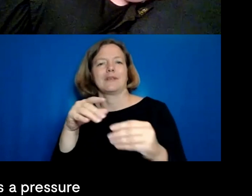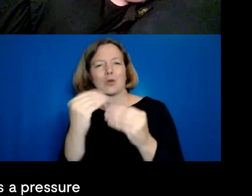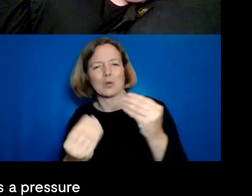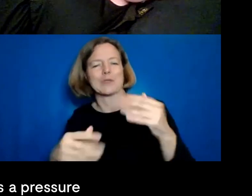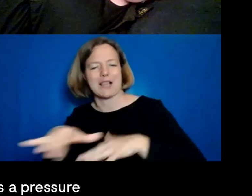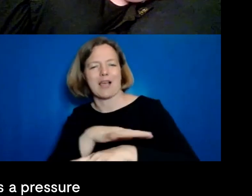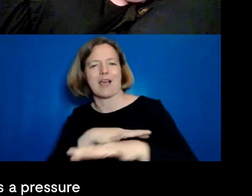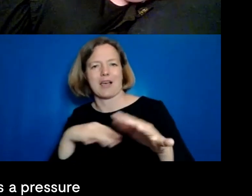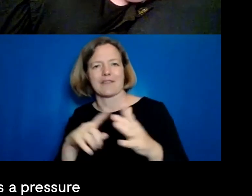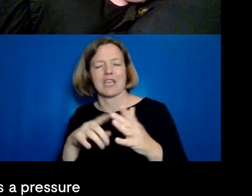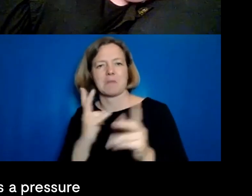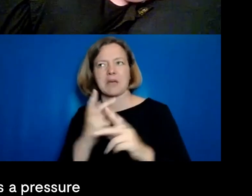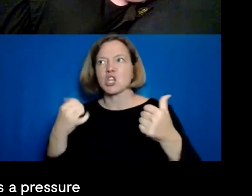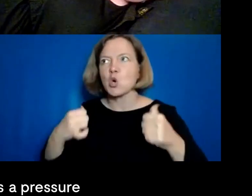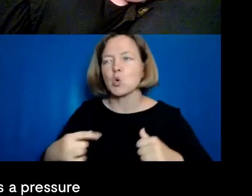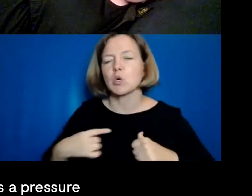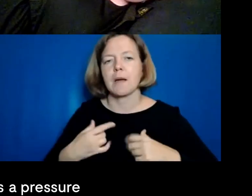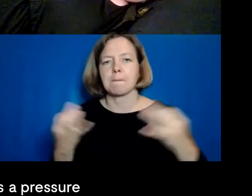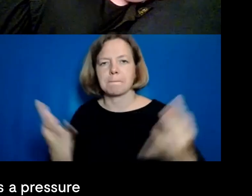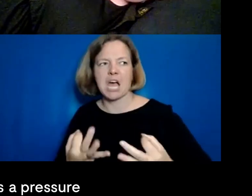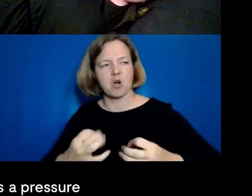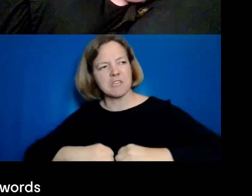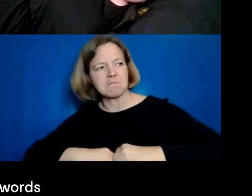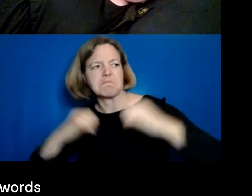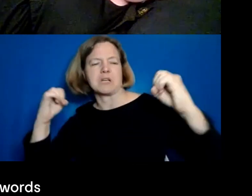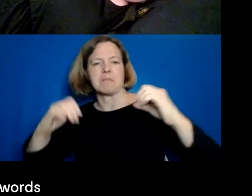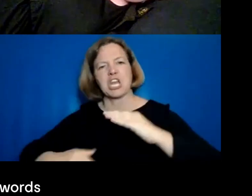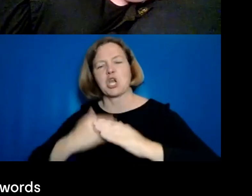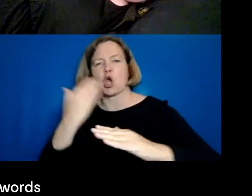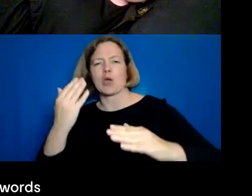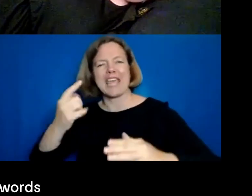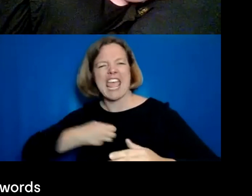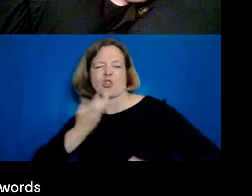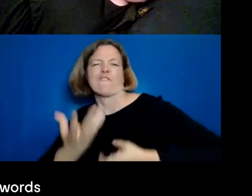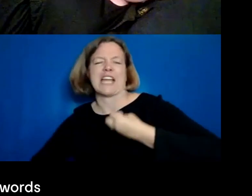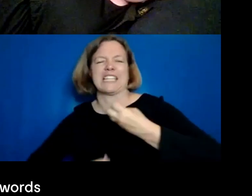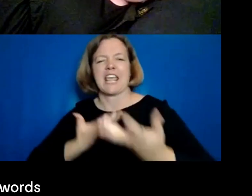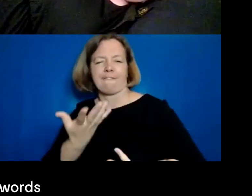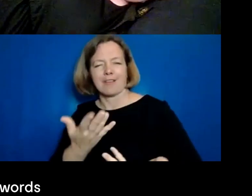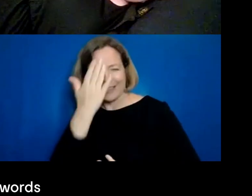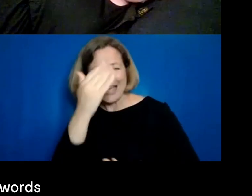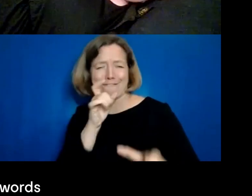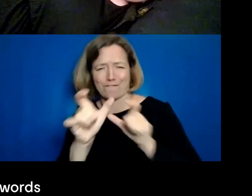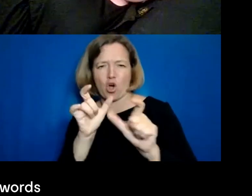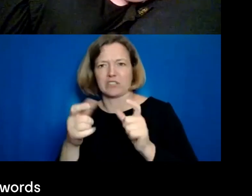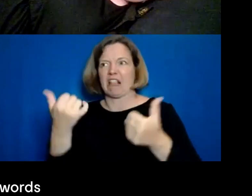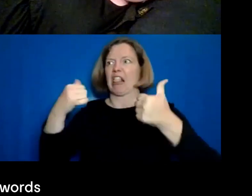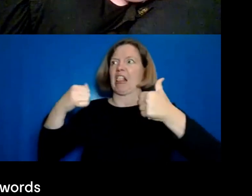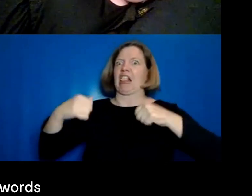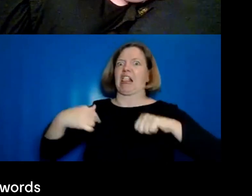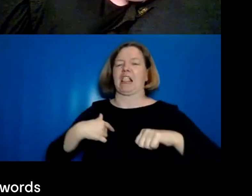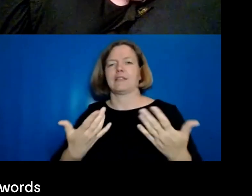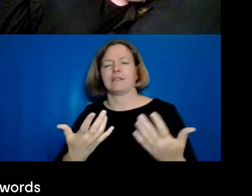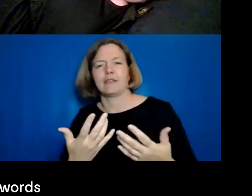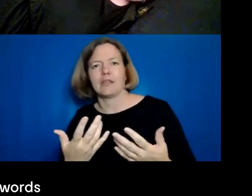make either profound work or innovative work. All these words definitely are pop up in the UK